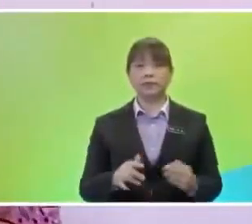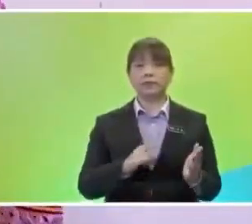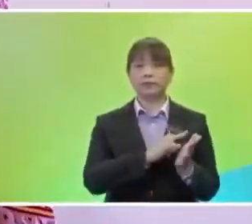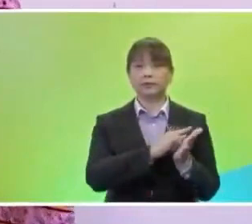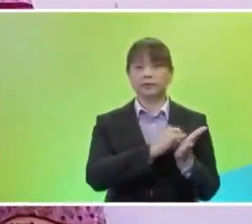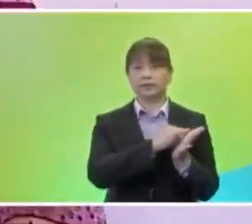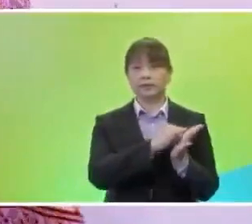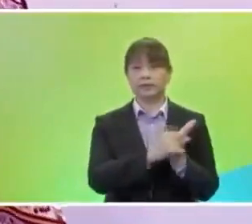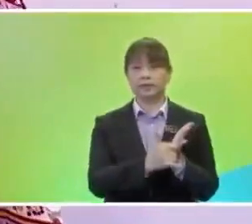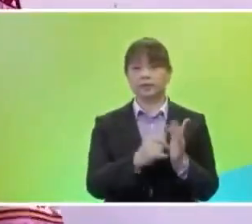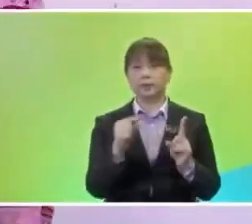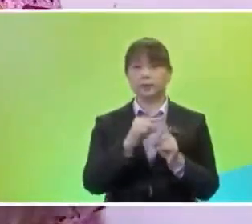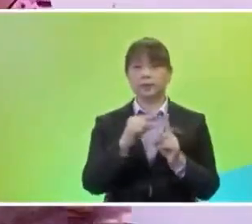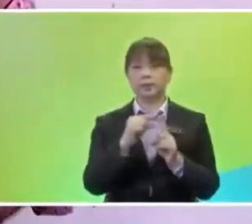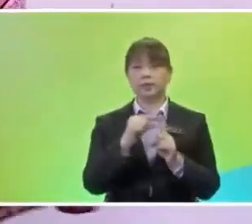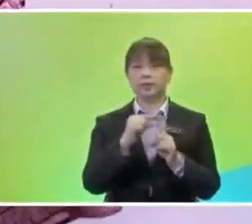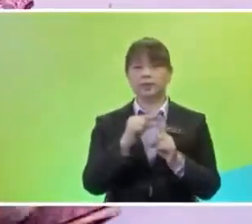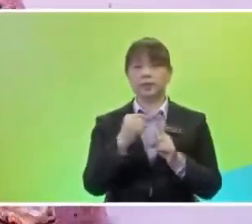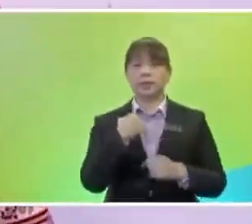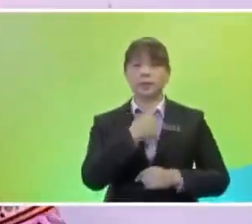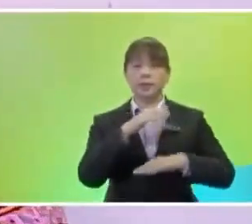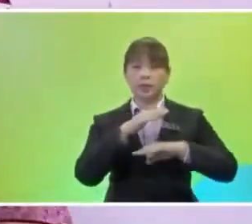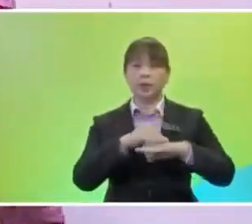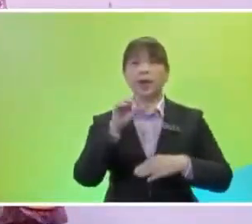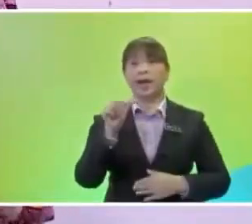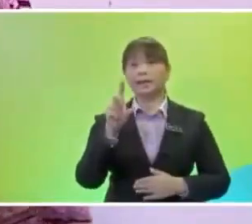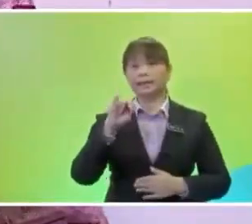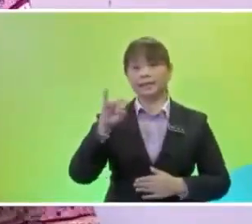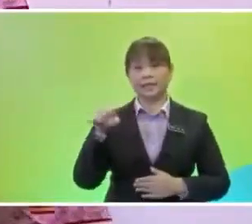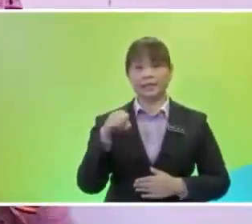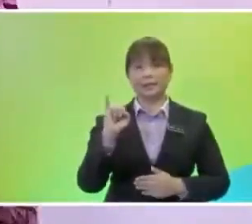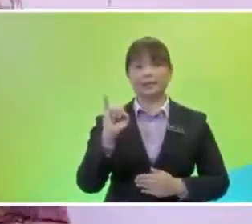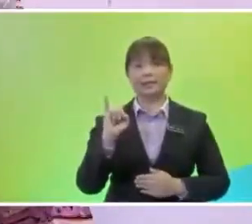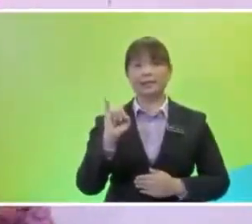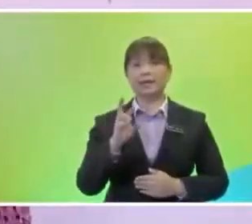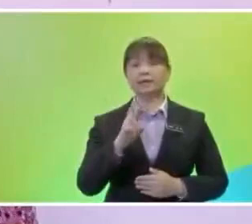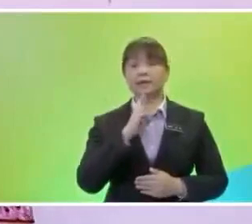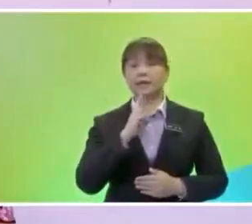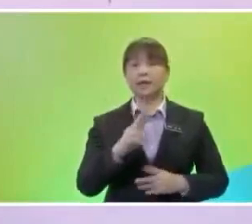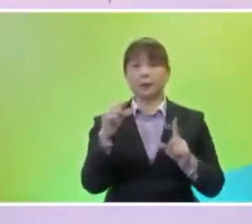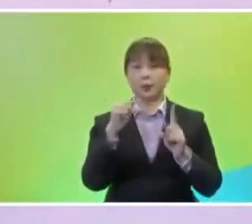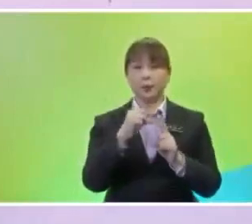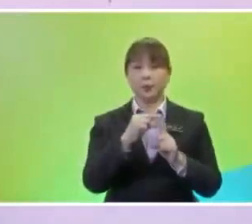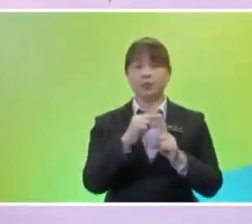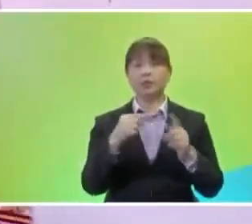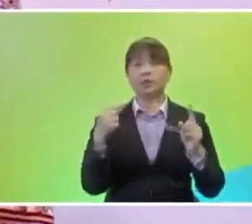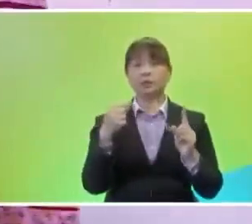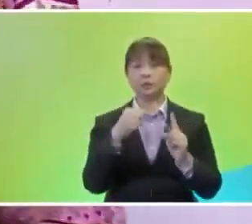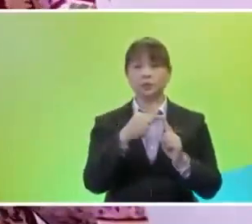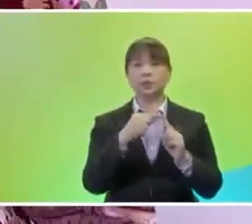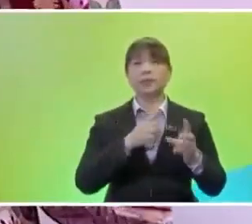call adjectives. What are adjectives? Mm-hmm. Adjectives are words that describe about